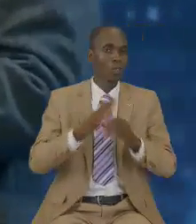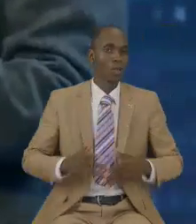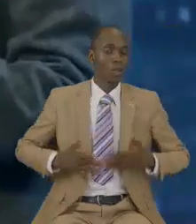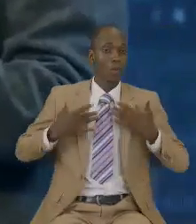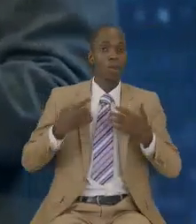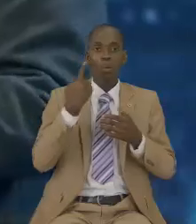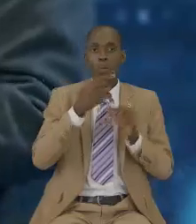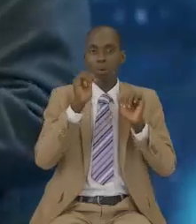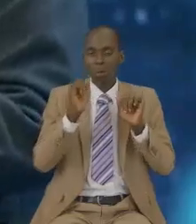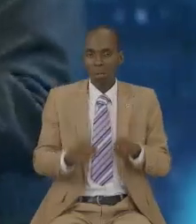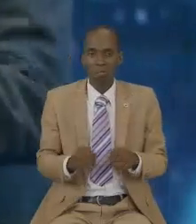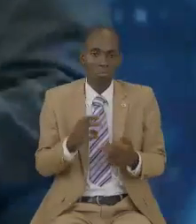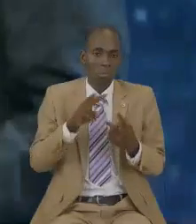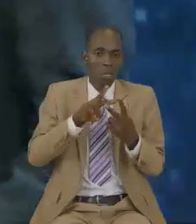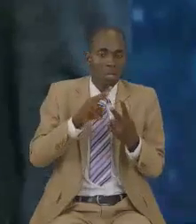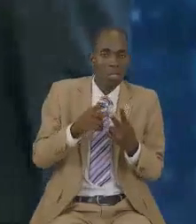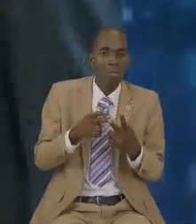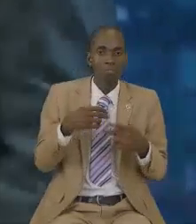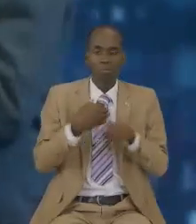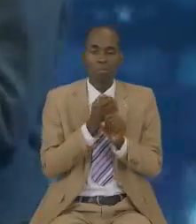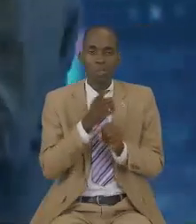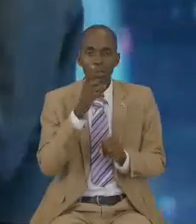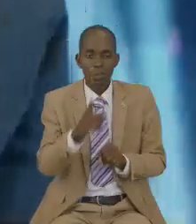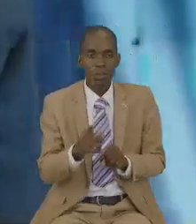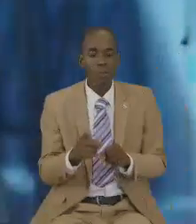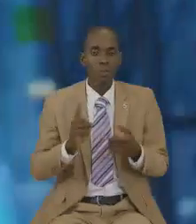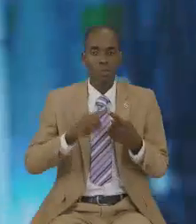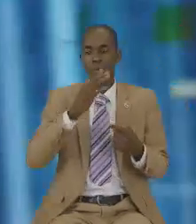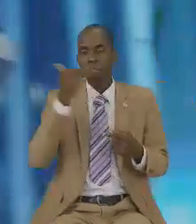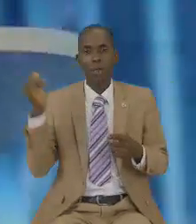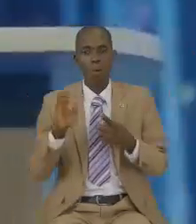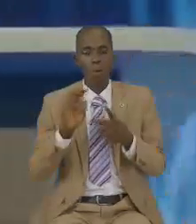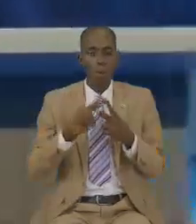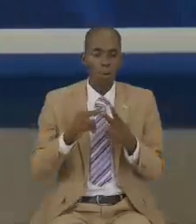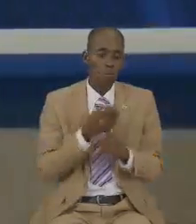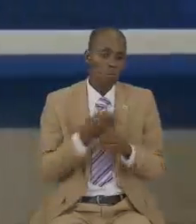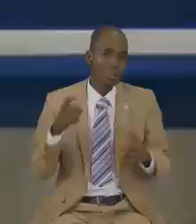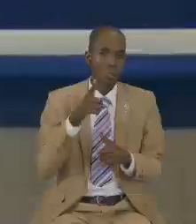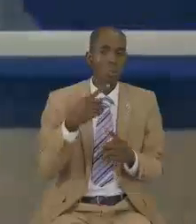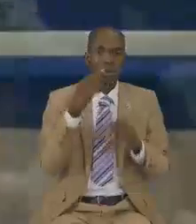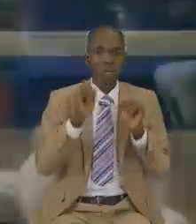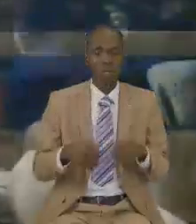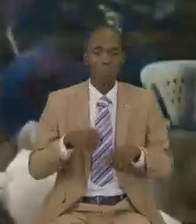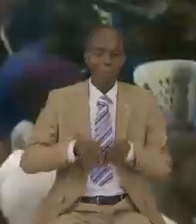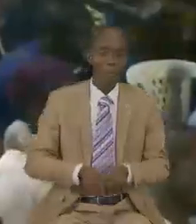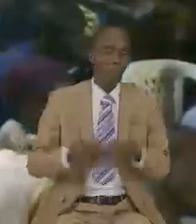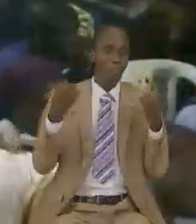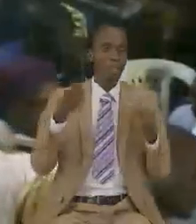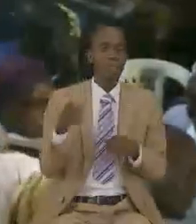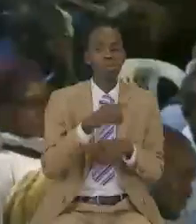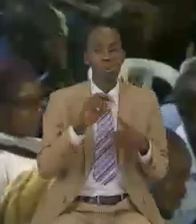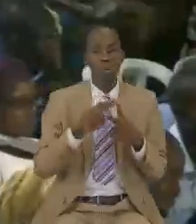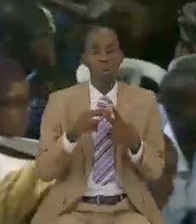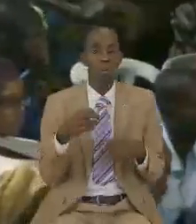either make you or mar you, who can either break you or make you, and he